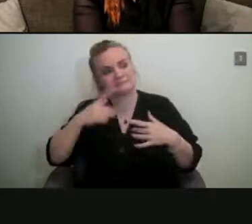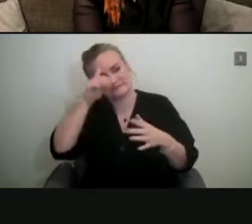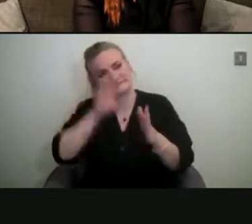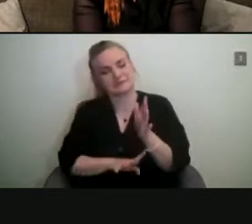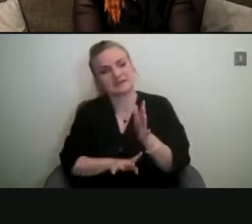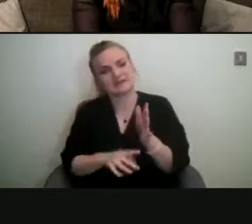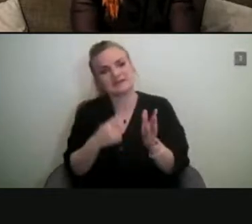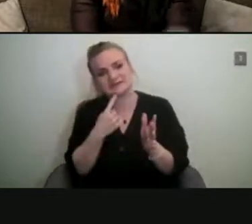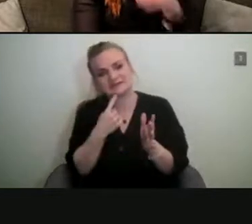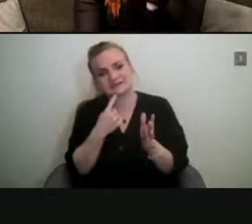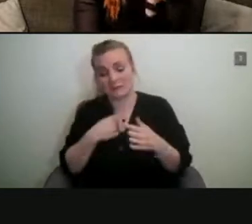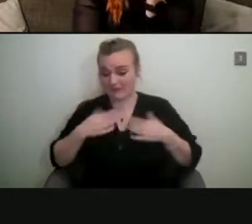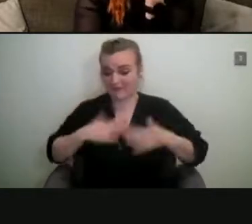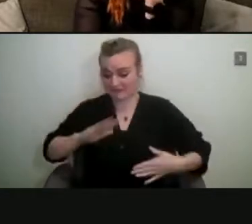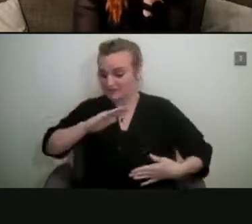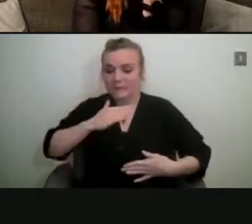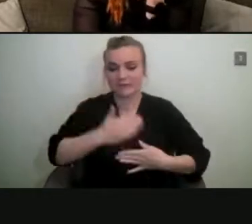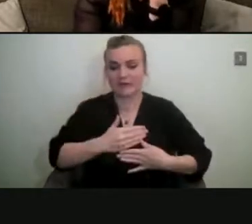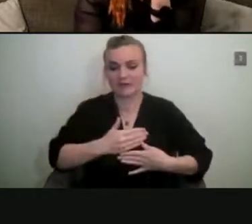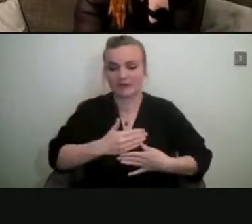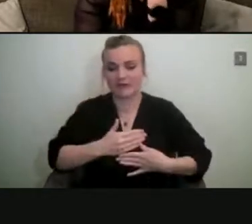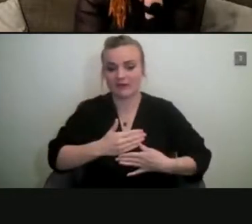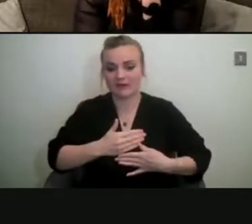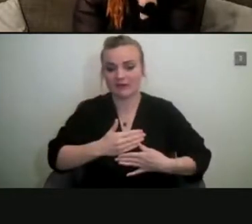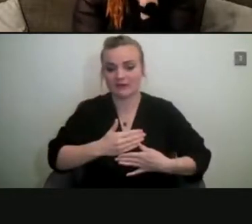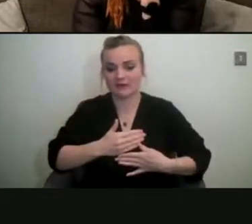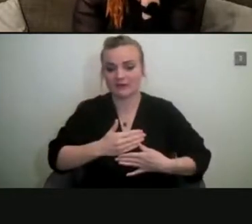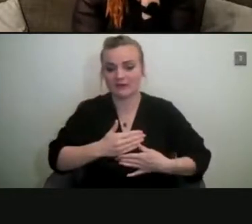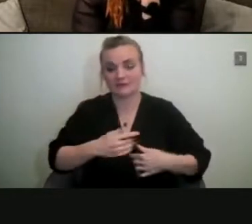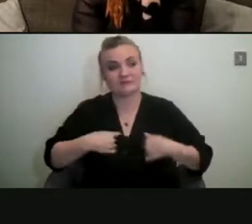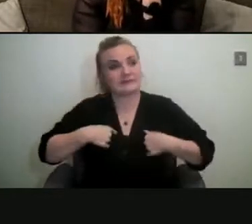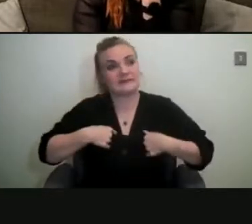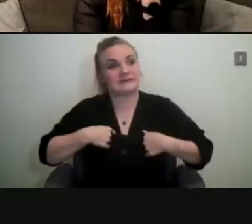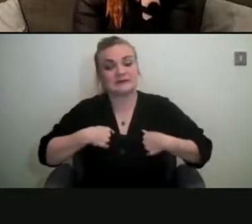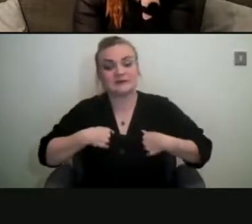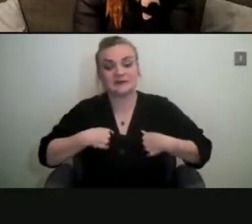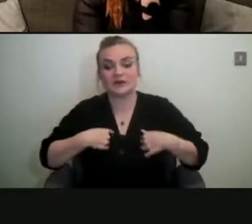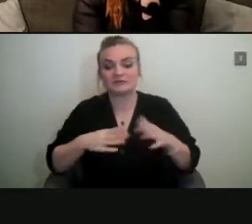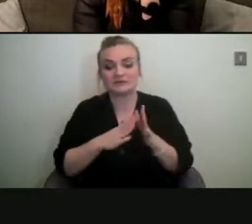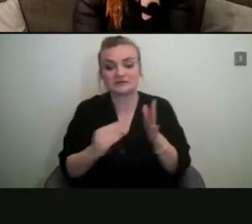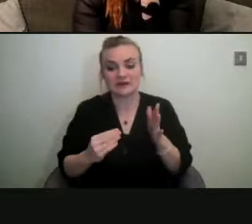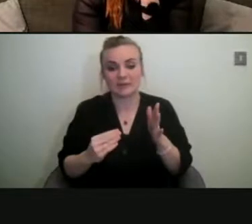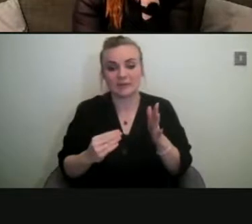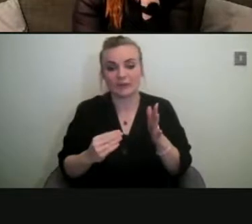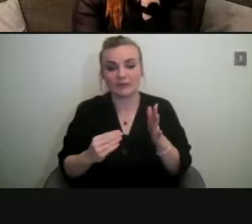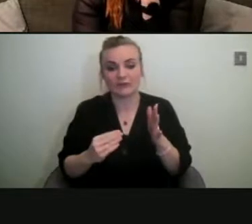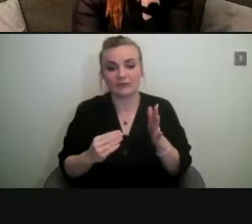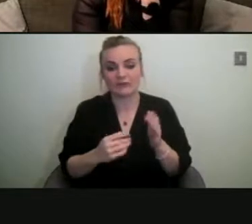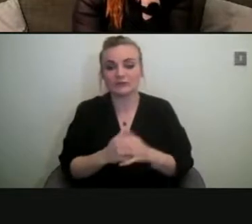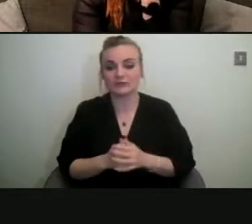one of the physical barrier is, for example, different signs.